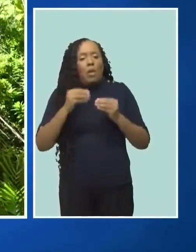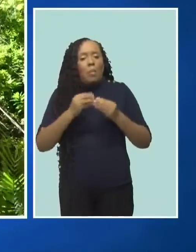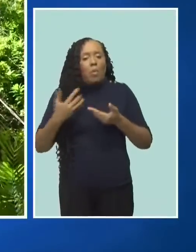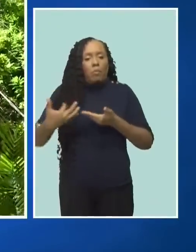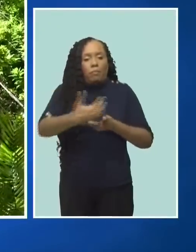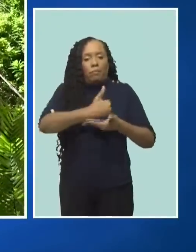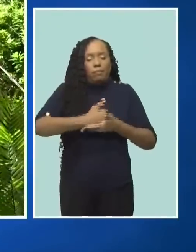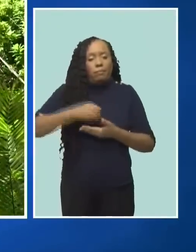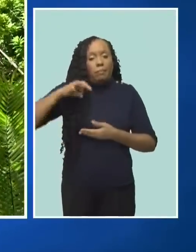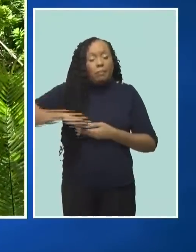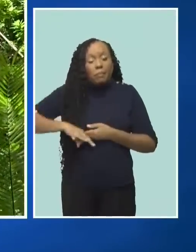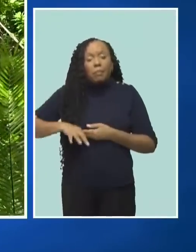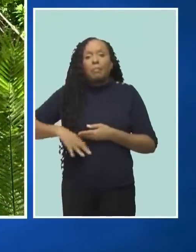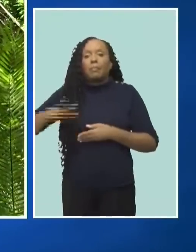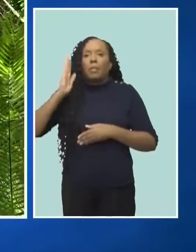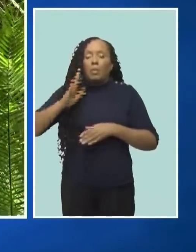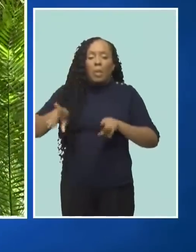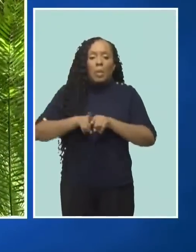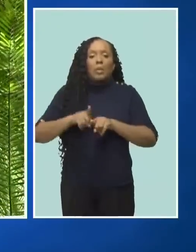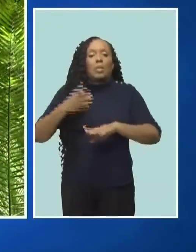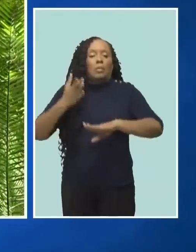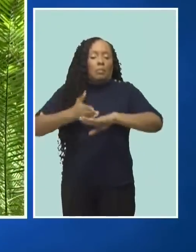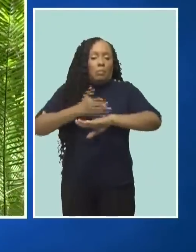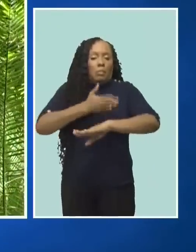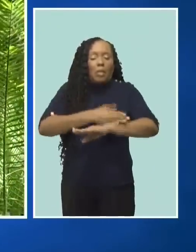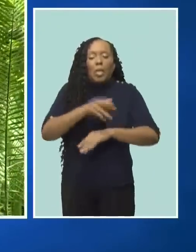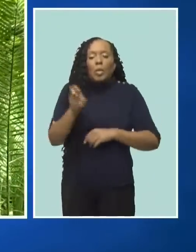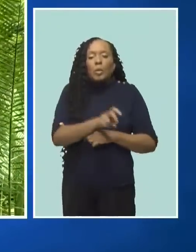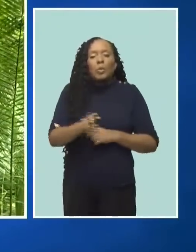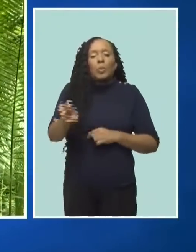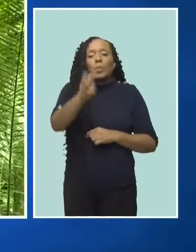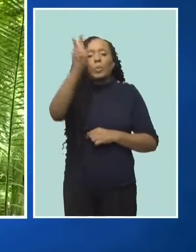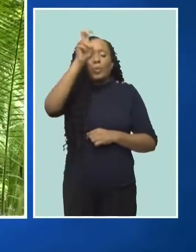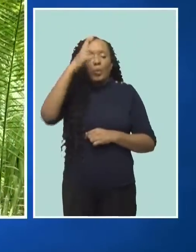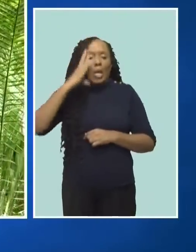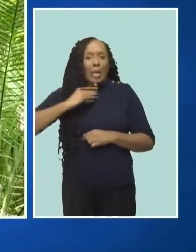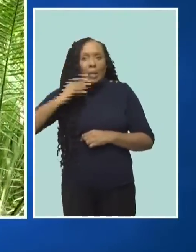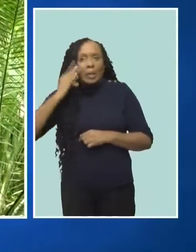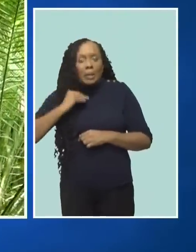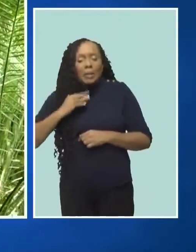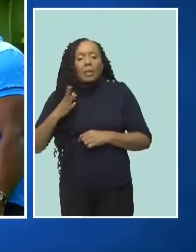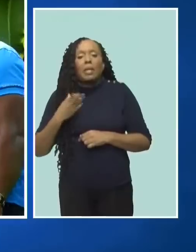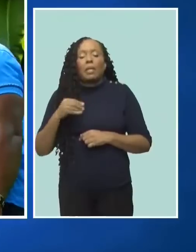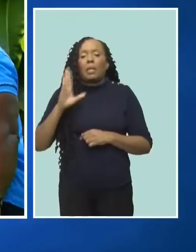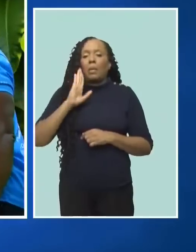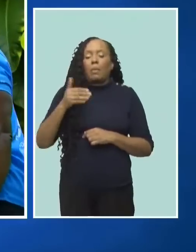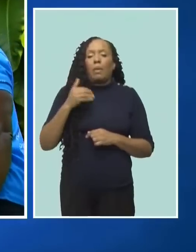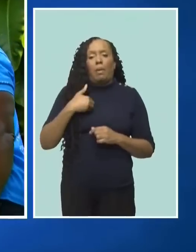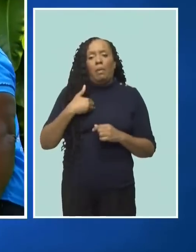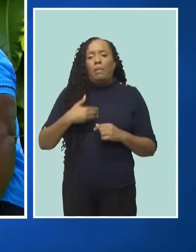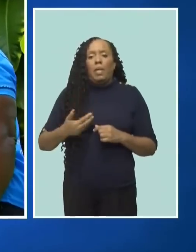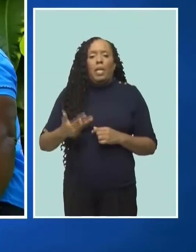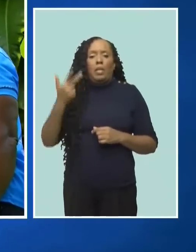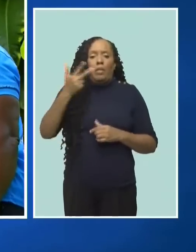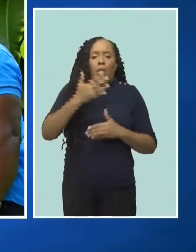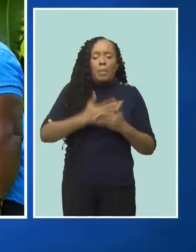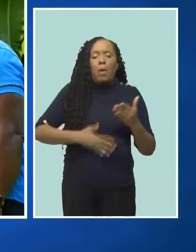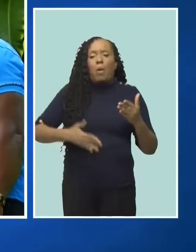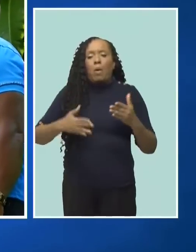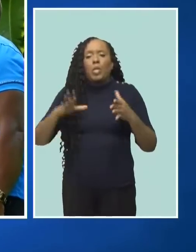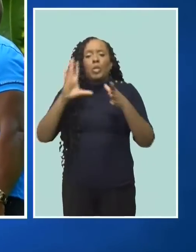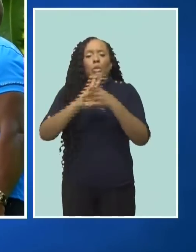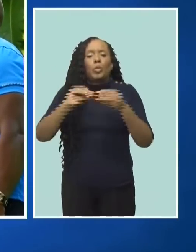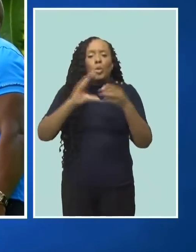Additionally, they are set to enhance tour experiences and create a 3-part documentary on owner and operator of